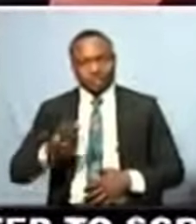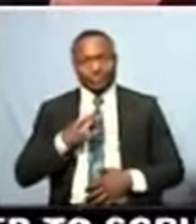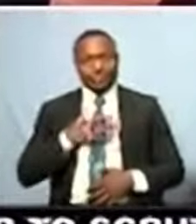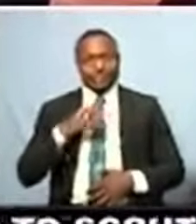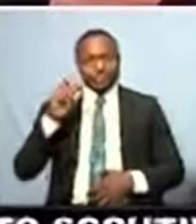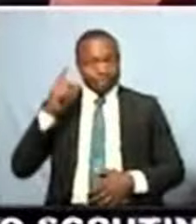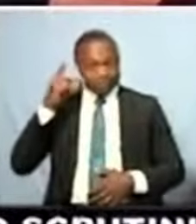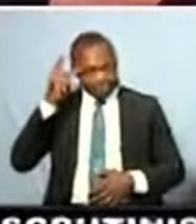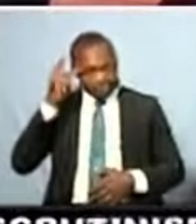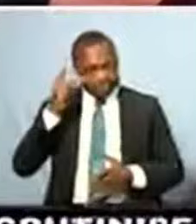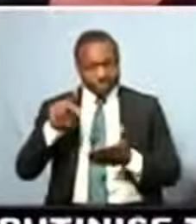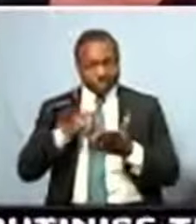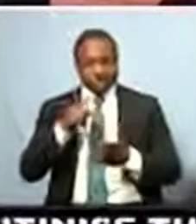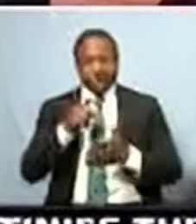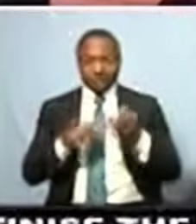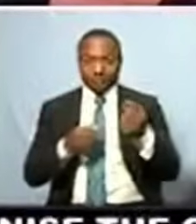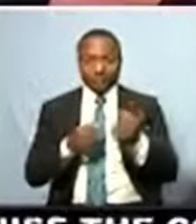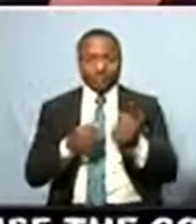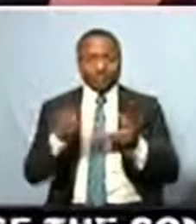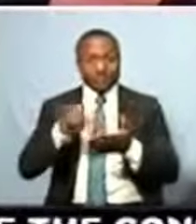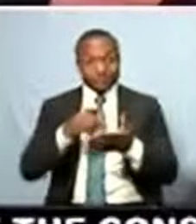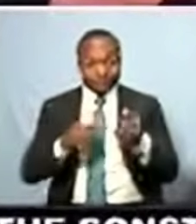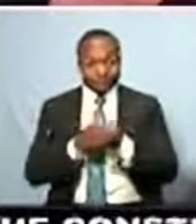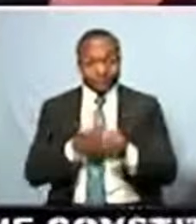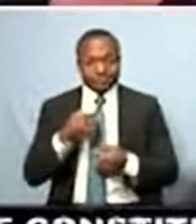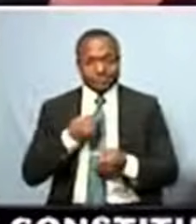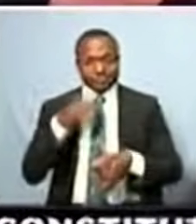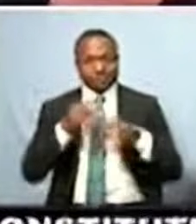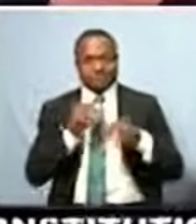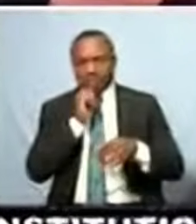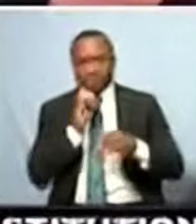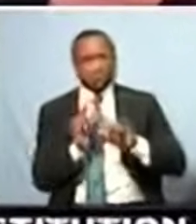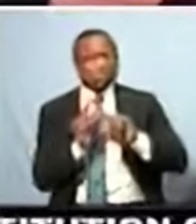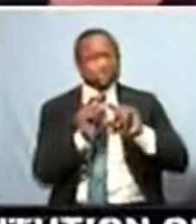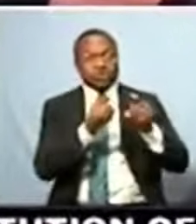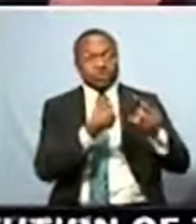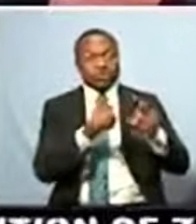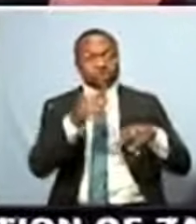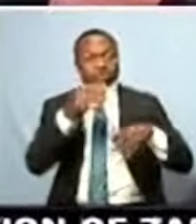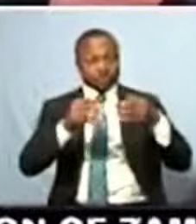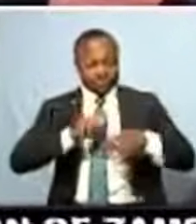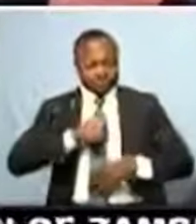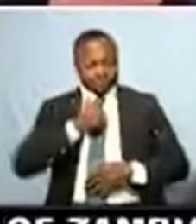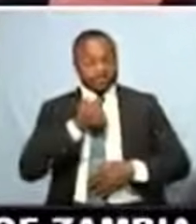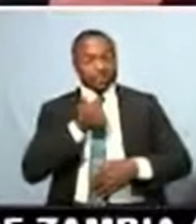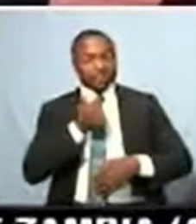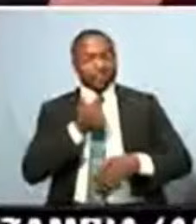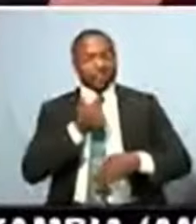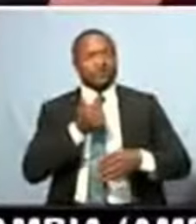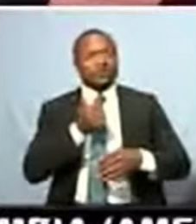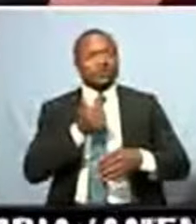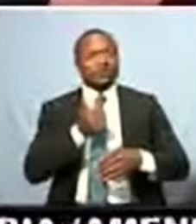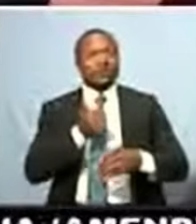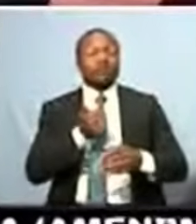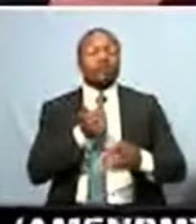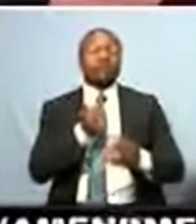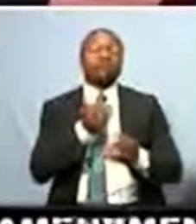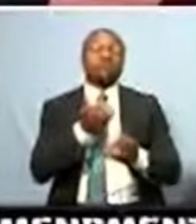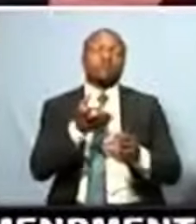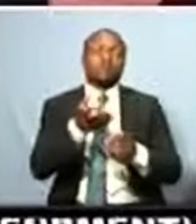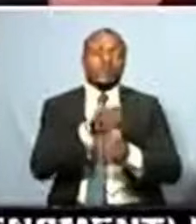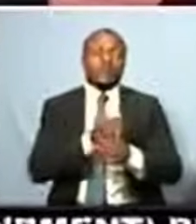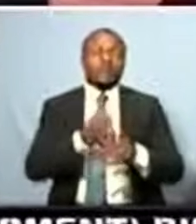party, the party that supported me, and if I don't go to court myself to go and seek justice that I've been